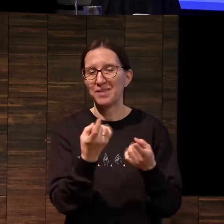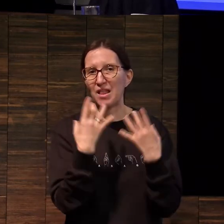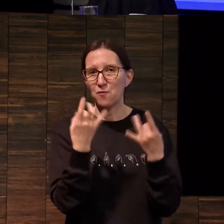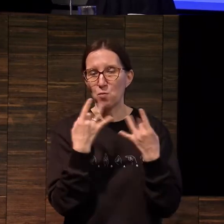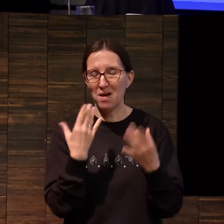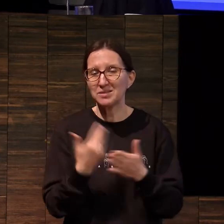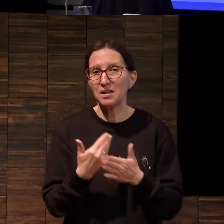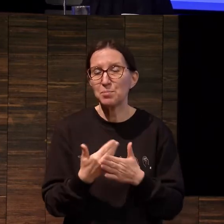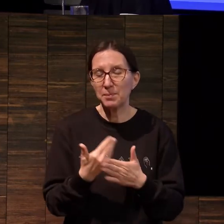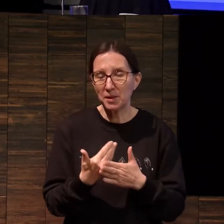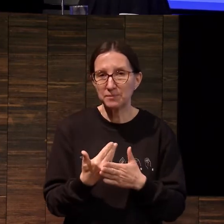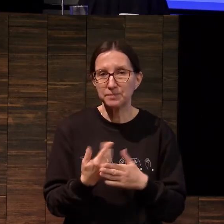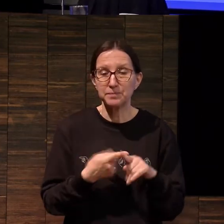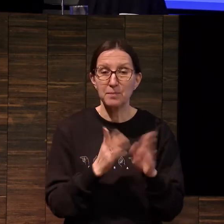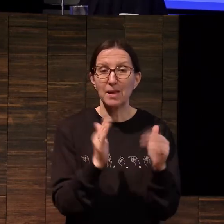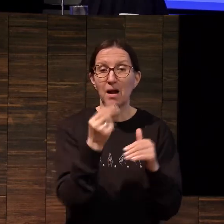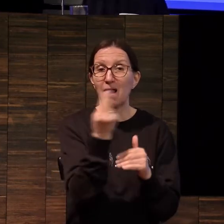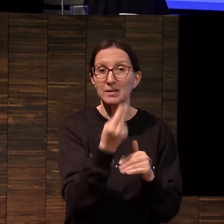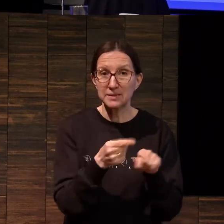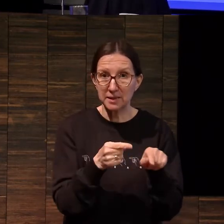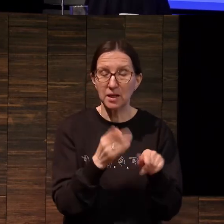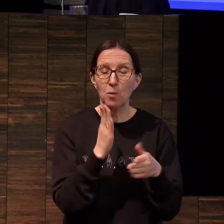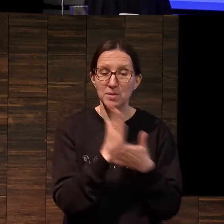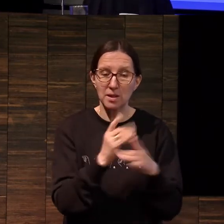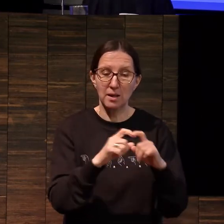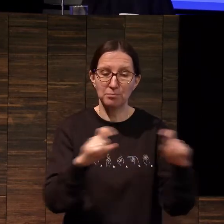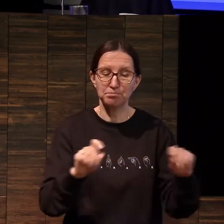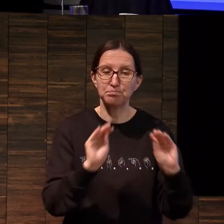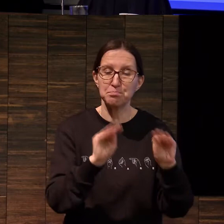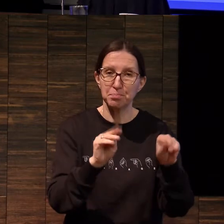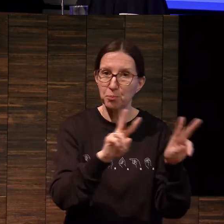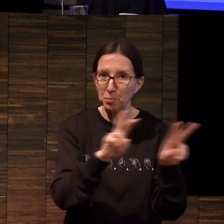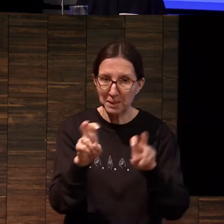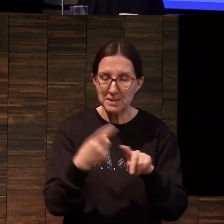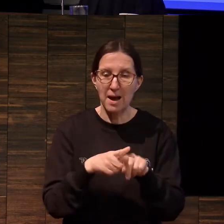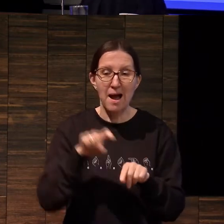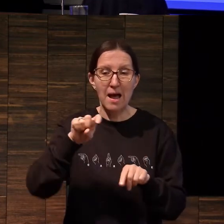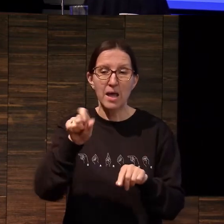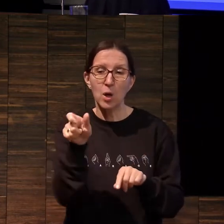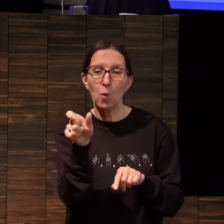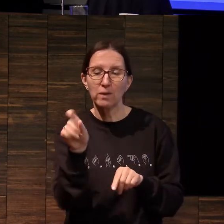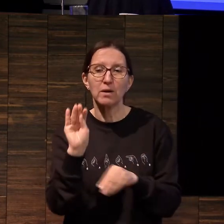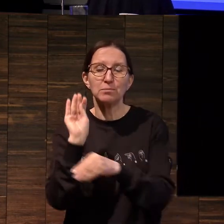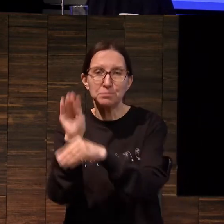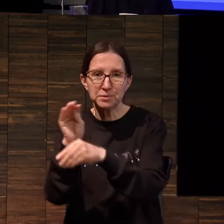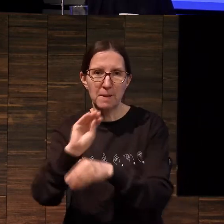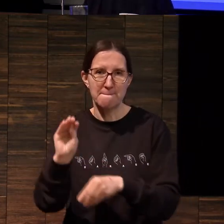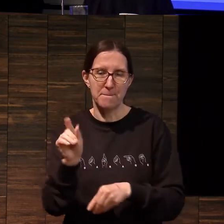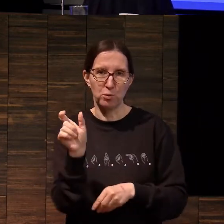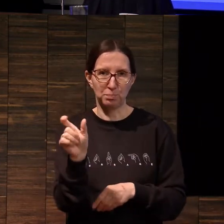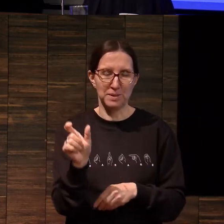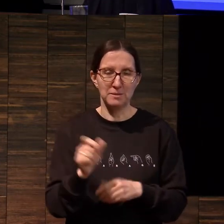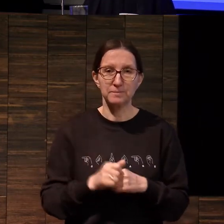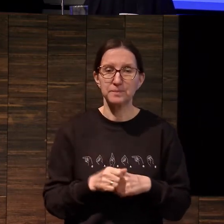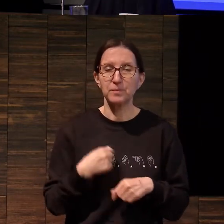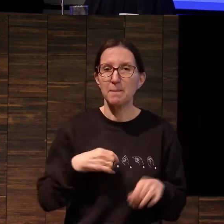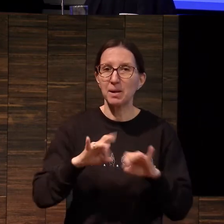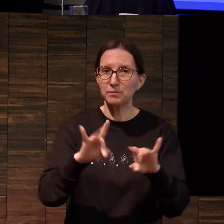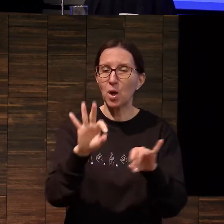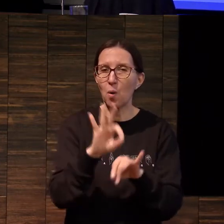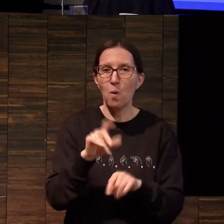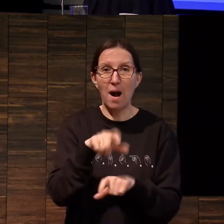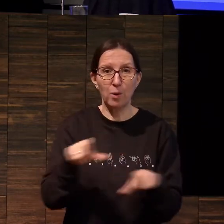the blind people, we need to provide alternative ways of